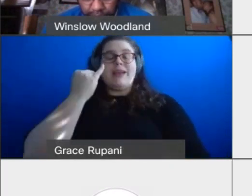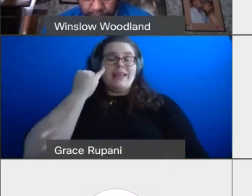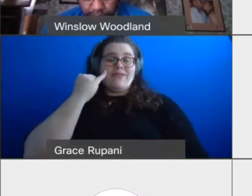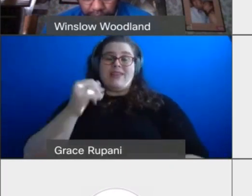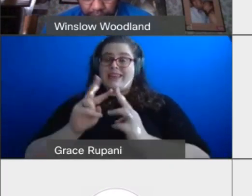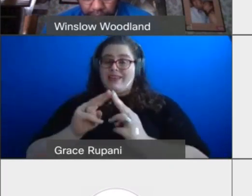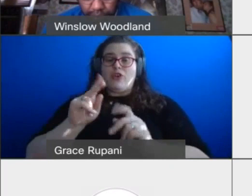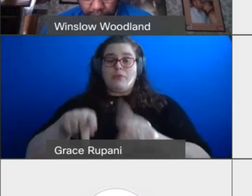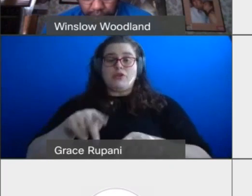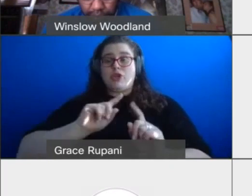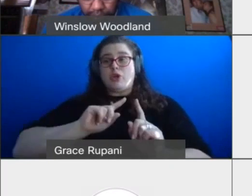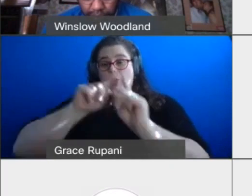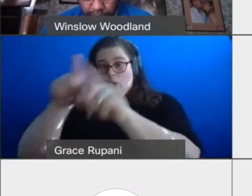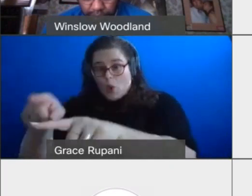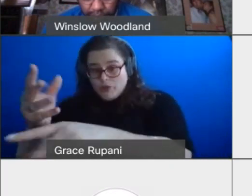them.